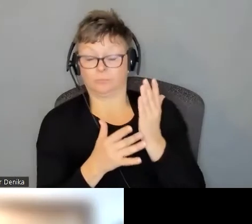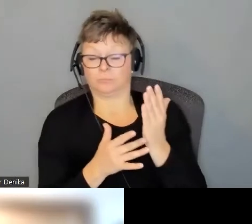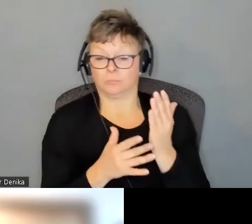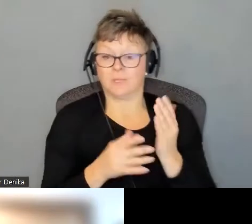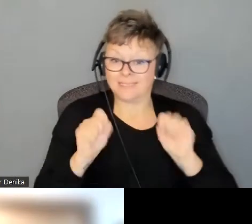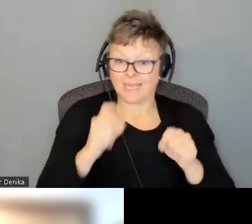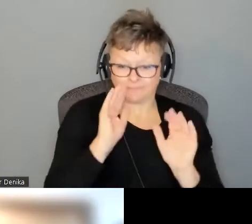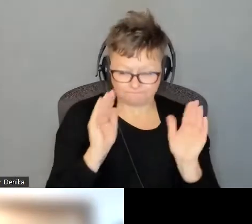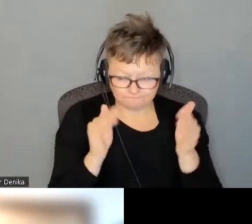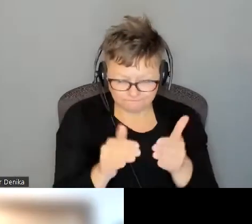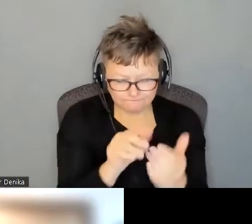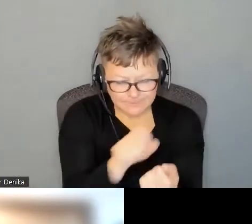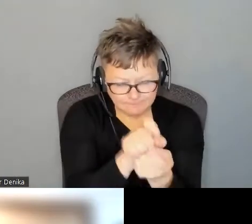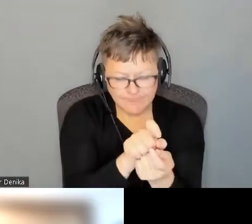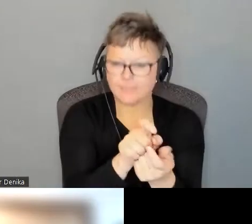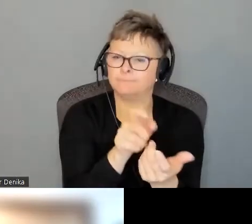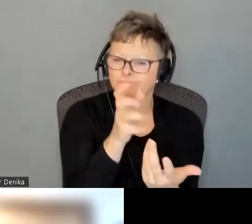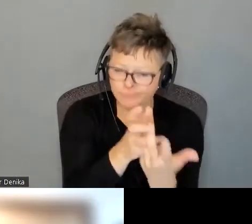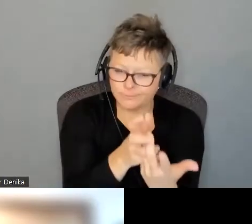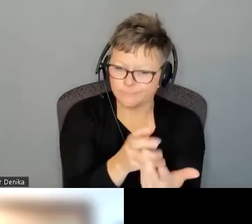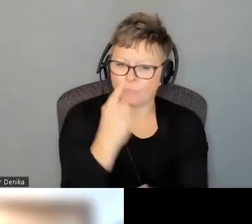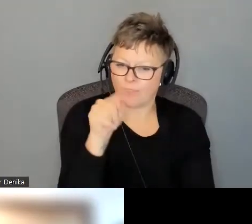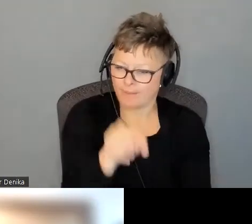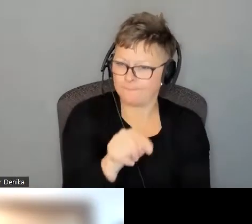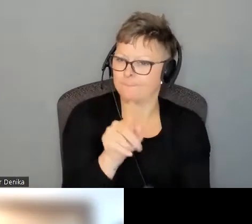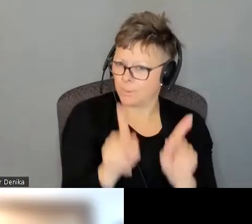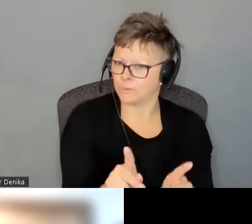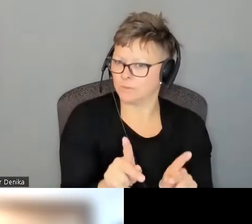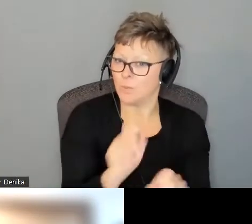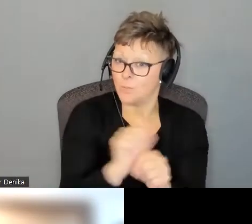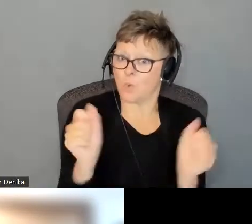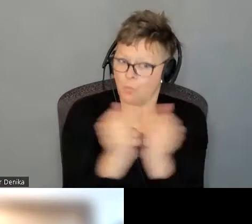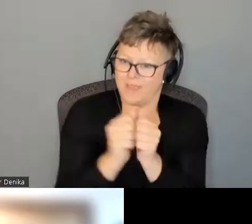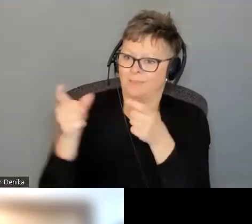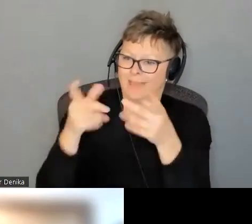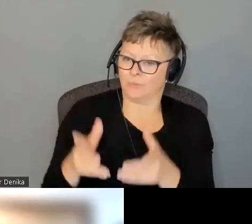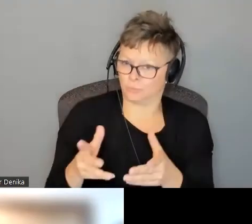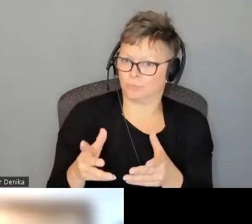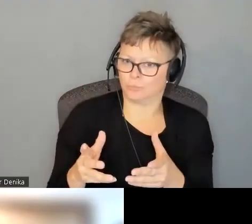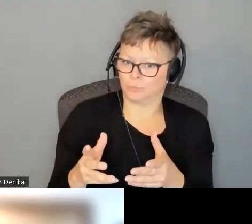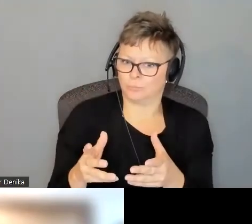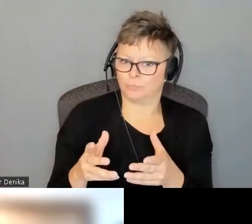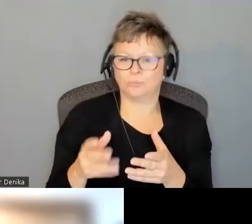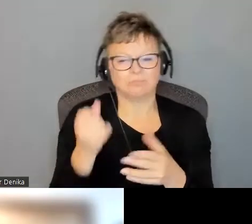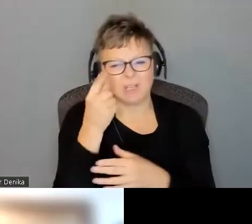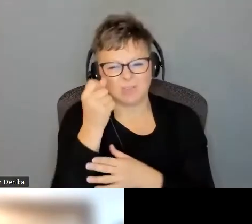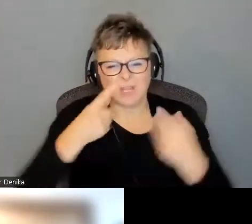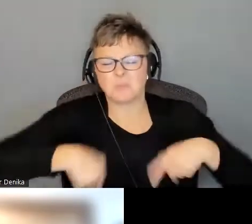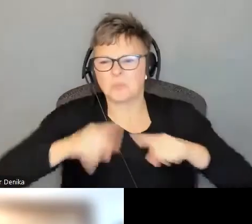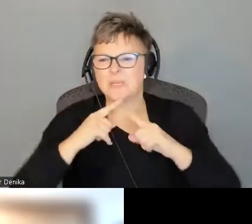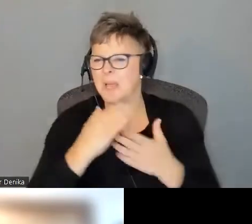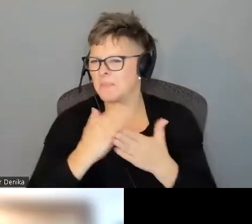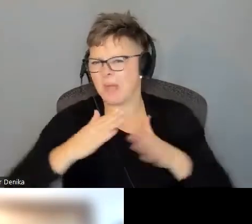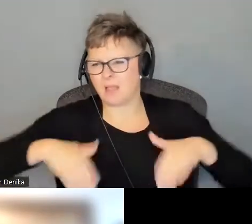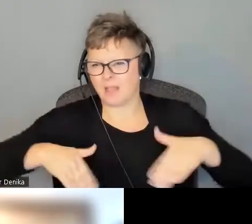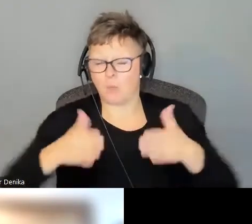personalising it down and ideally to work with managers. And I think that's a conversation that we've not really had on here yet. We've had the broad